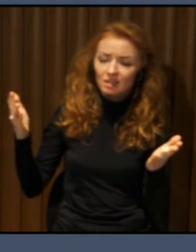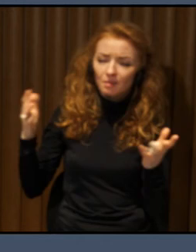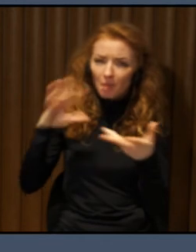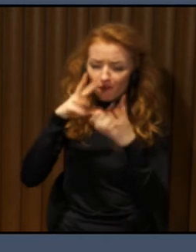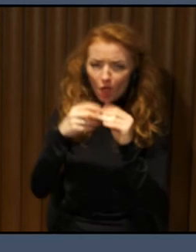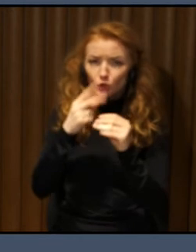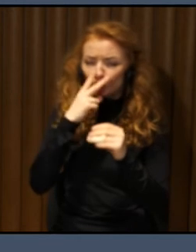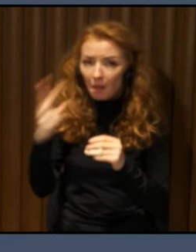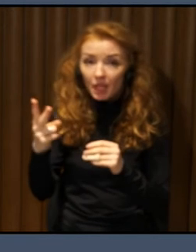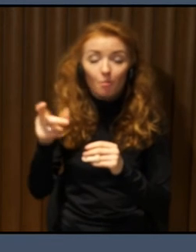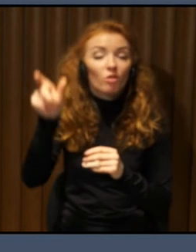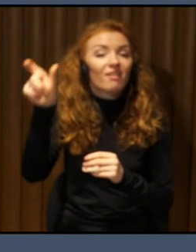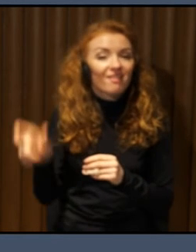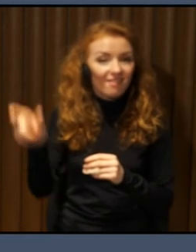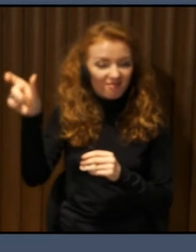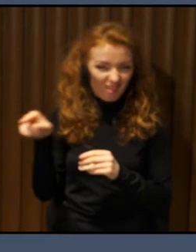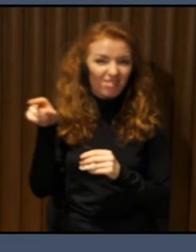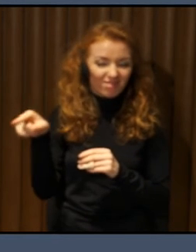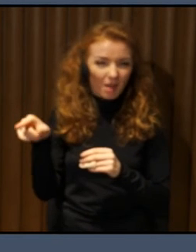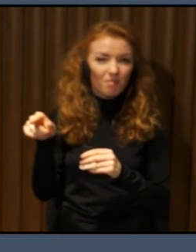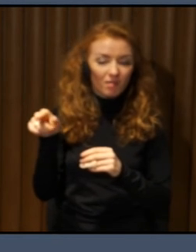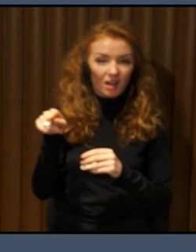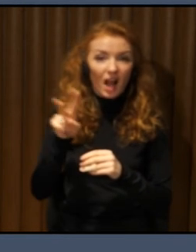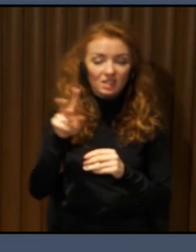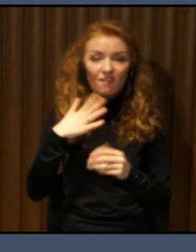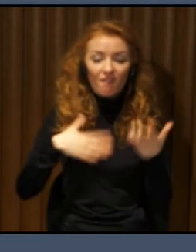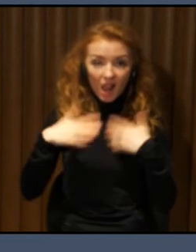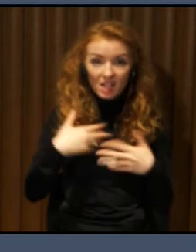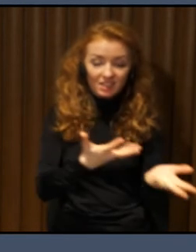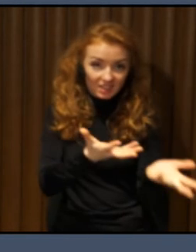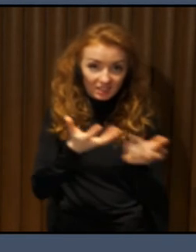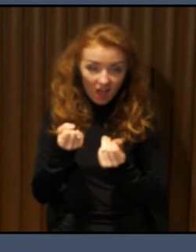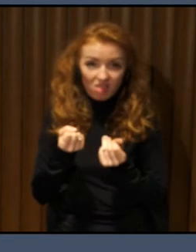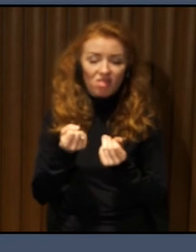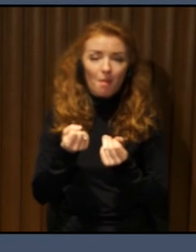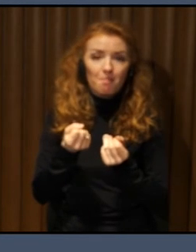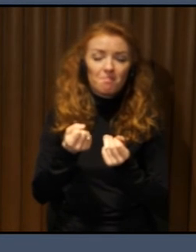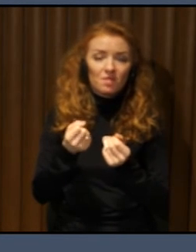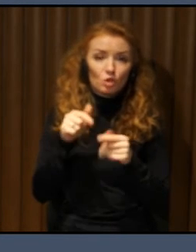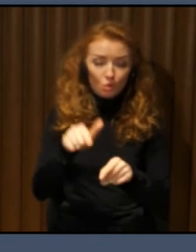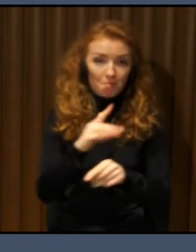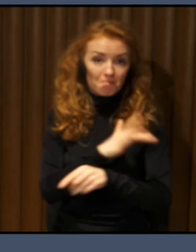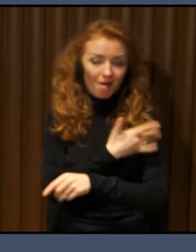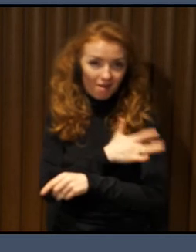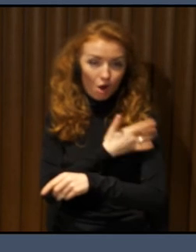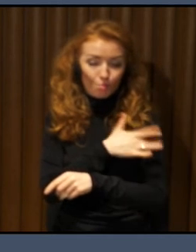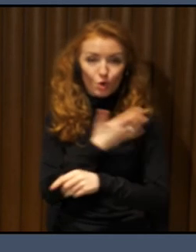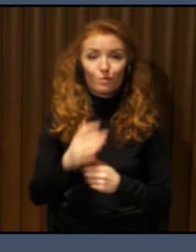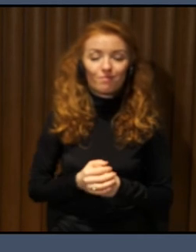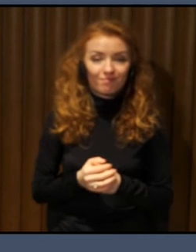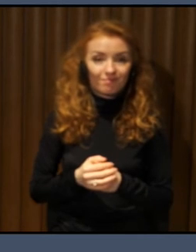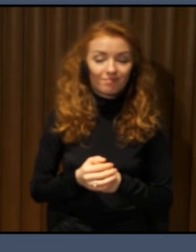limited time today, I do want to highlight how we've been successful here is not tech, it's tech and focusing on the